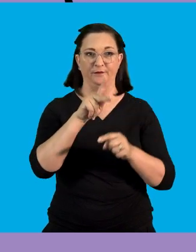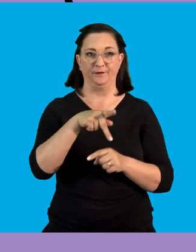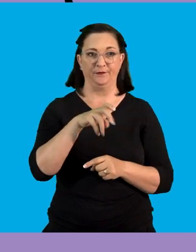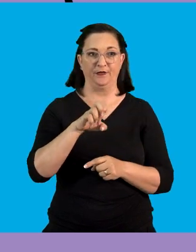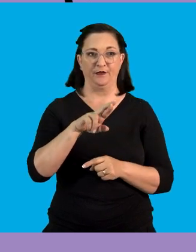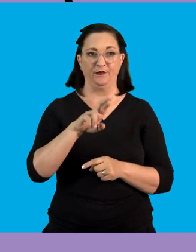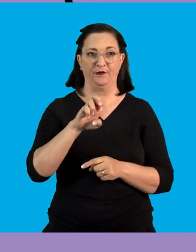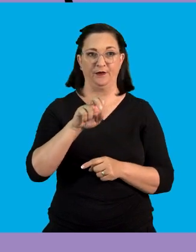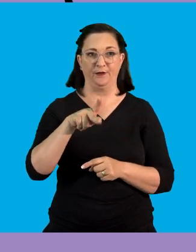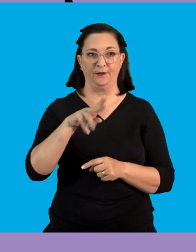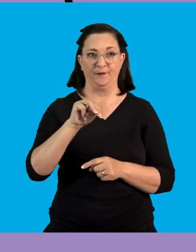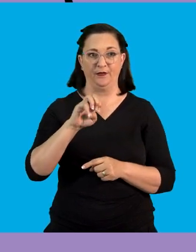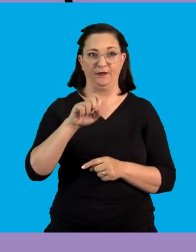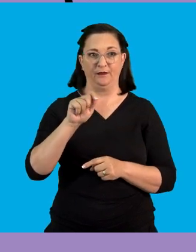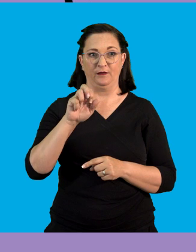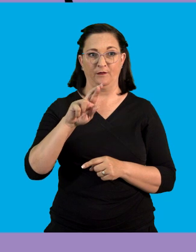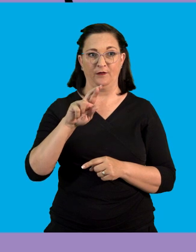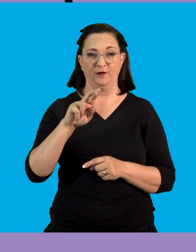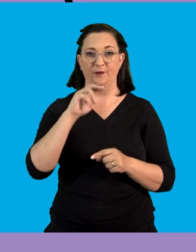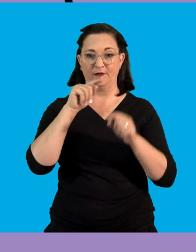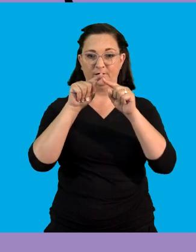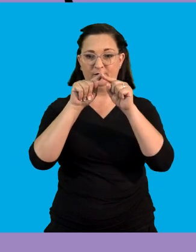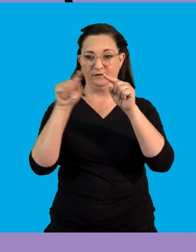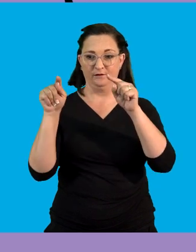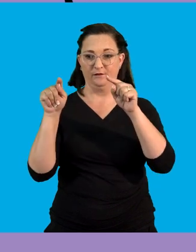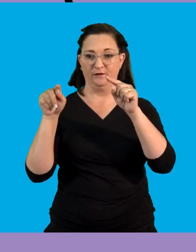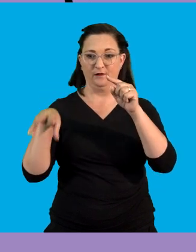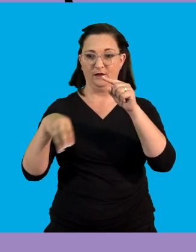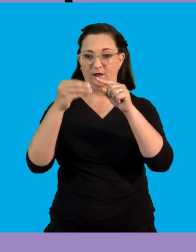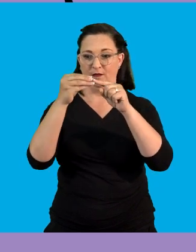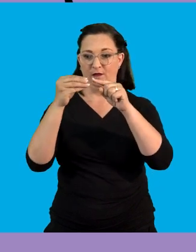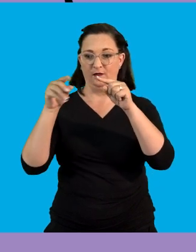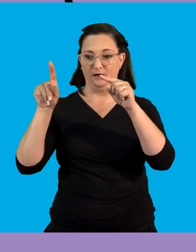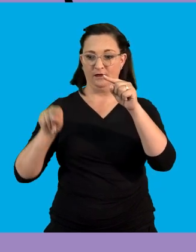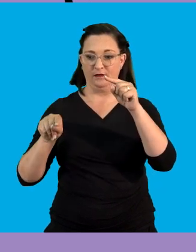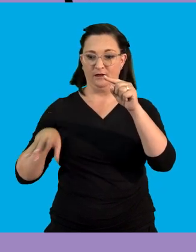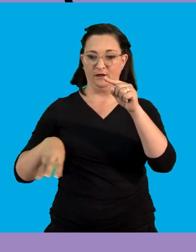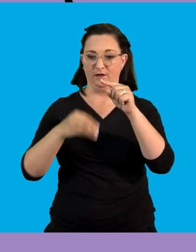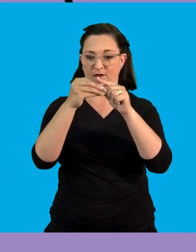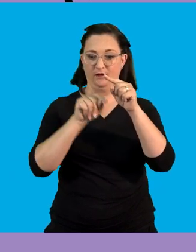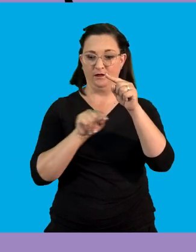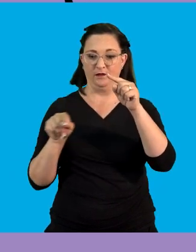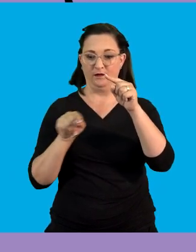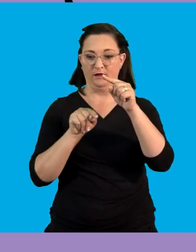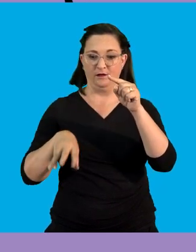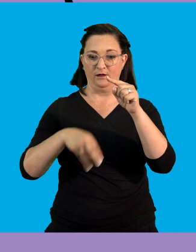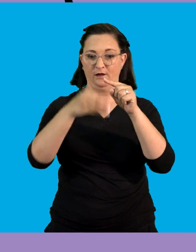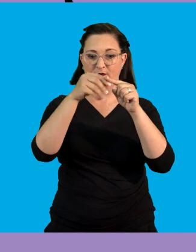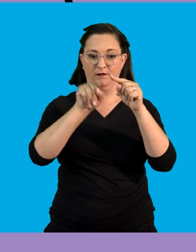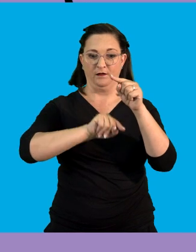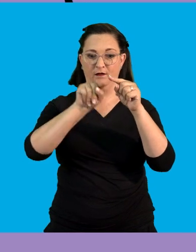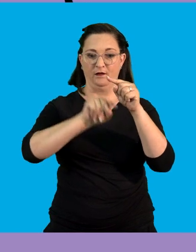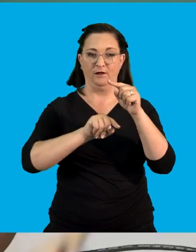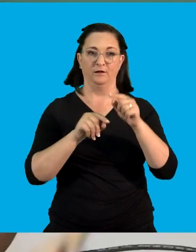distance around the given shape. So perimeter would be all the sides added together. The one that